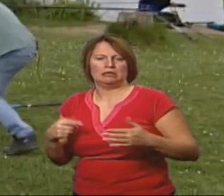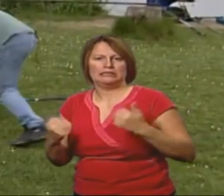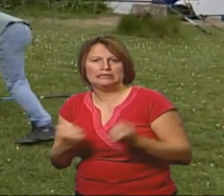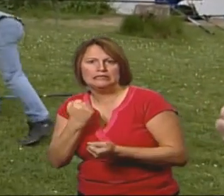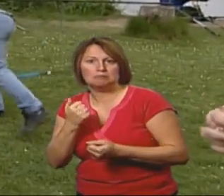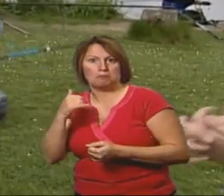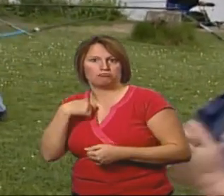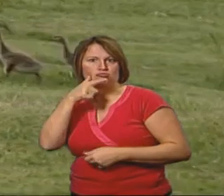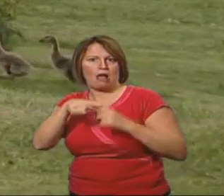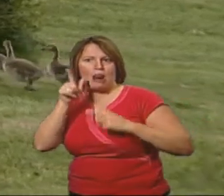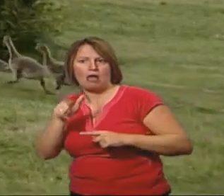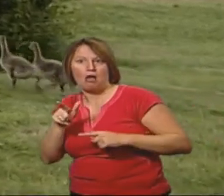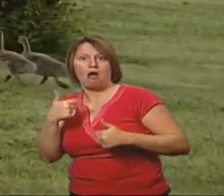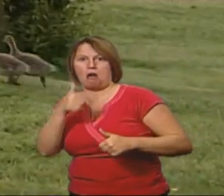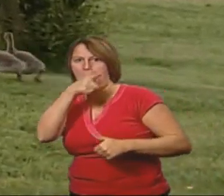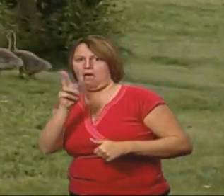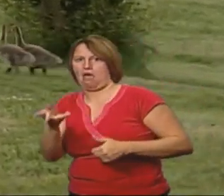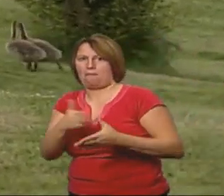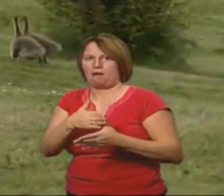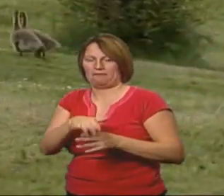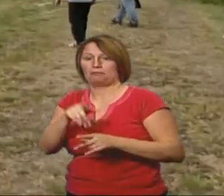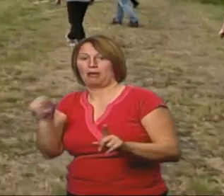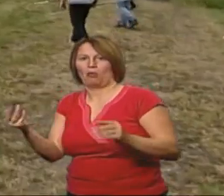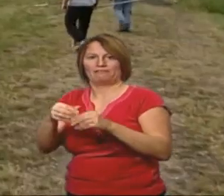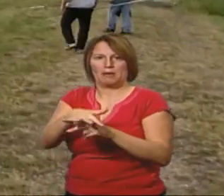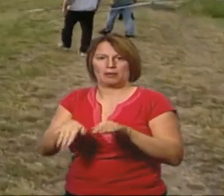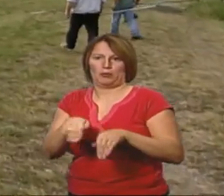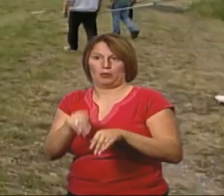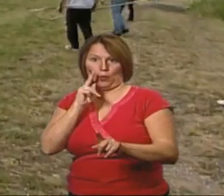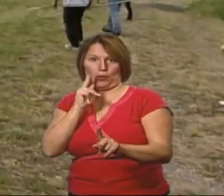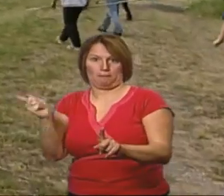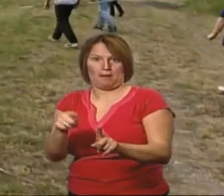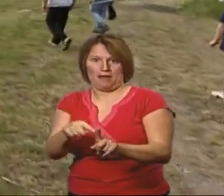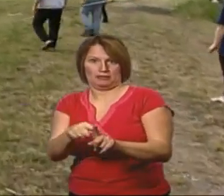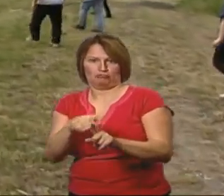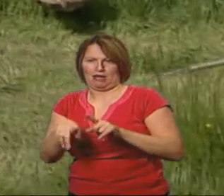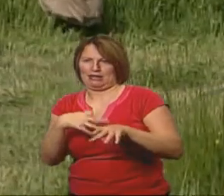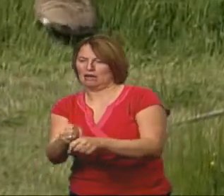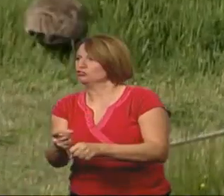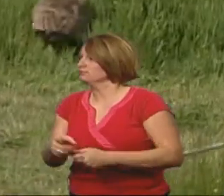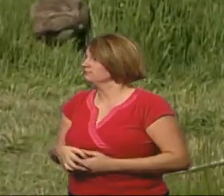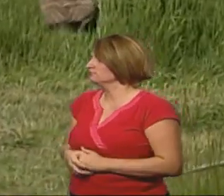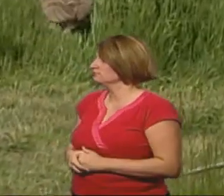going back in. But we're in luck. The injured bird is keen to rejoin its family, and so it's come back on land.